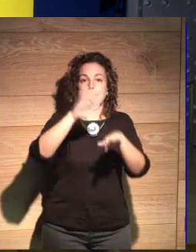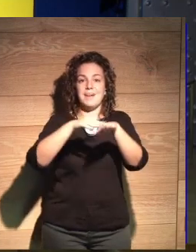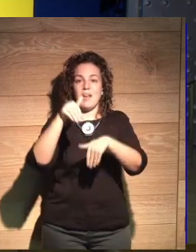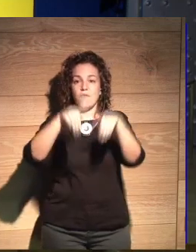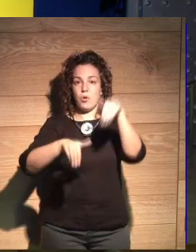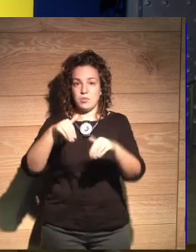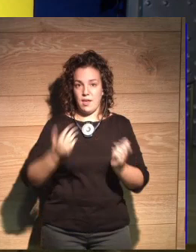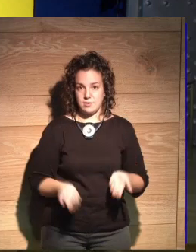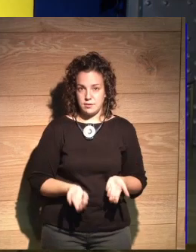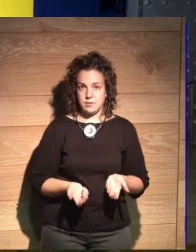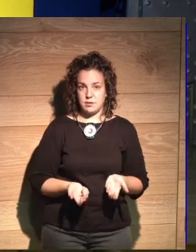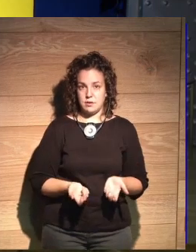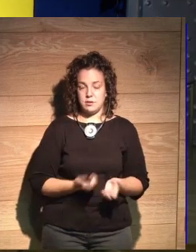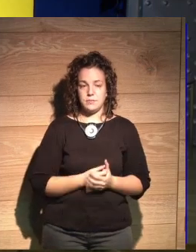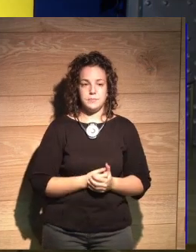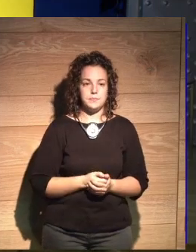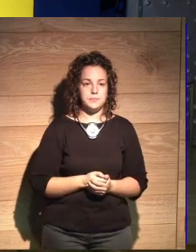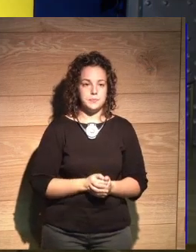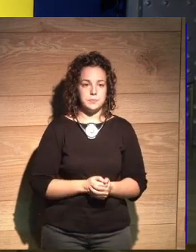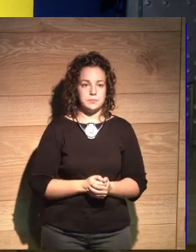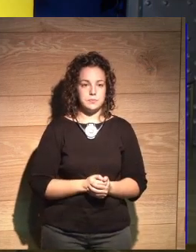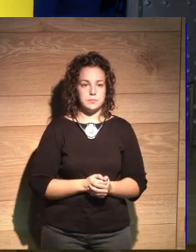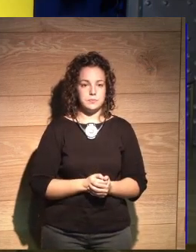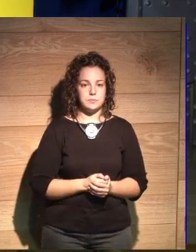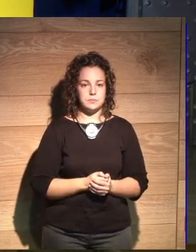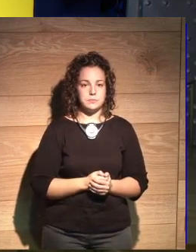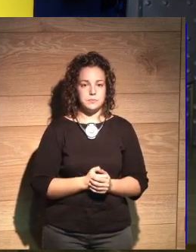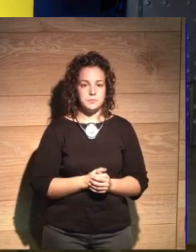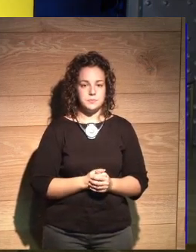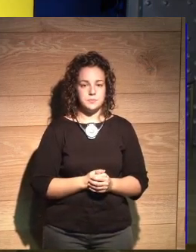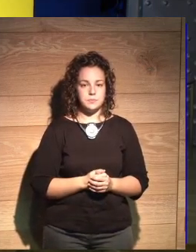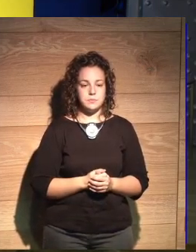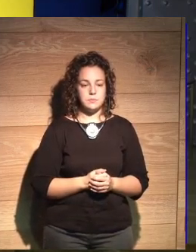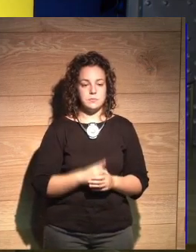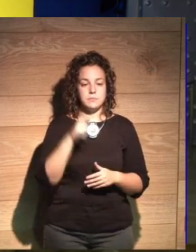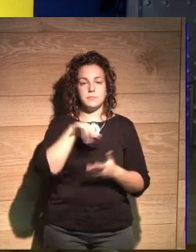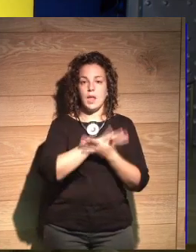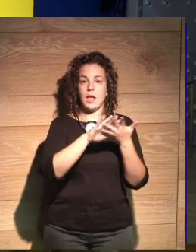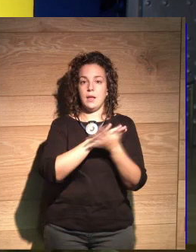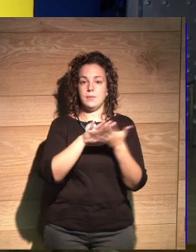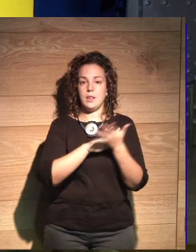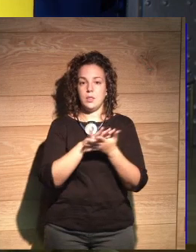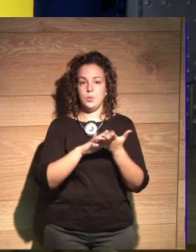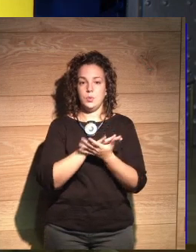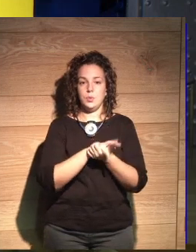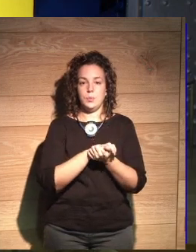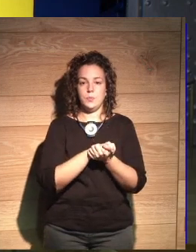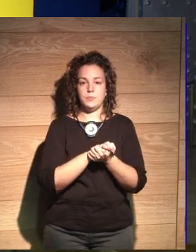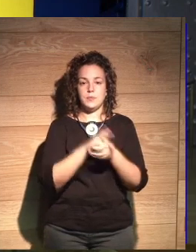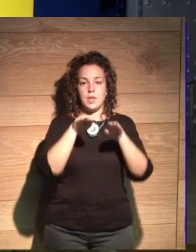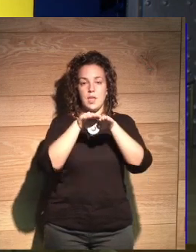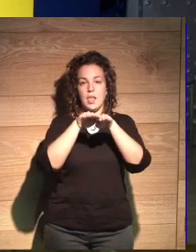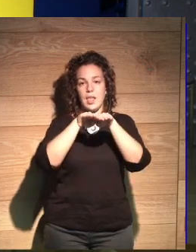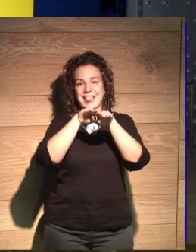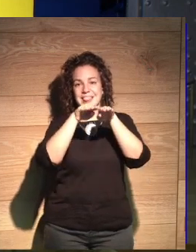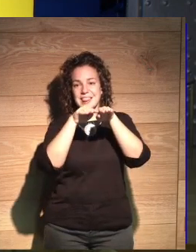are our inequality, our socioeconomic immobility, the difficulties